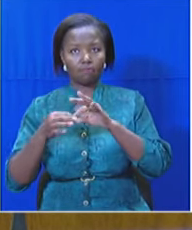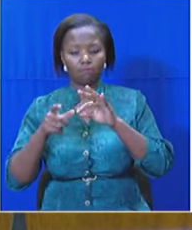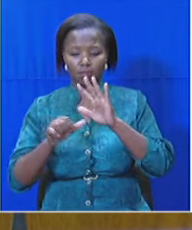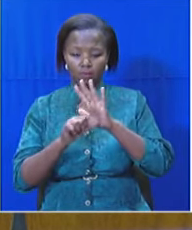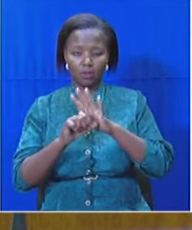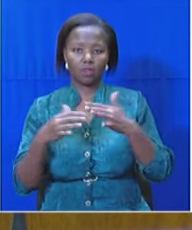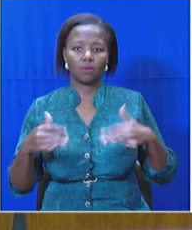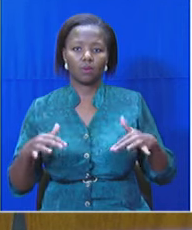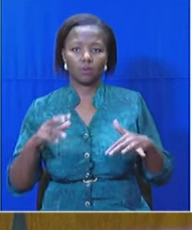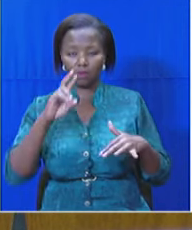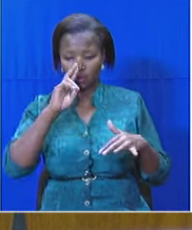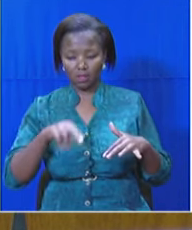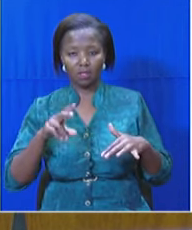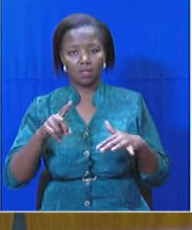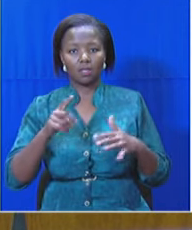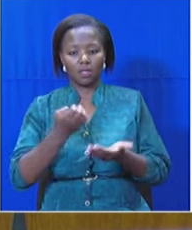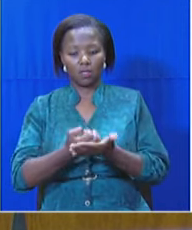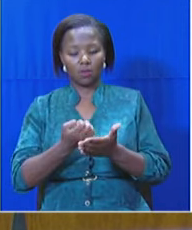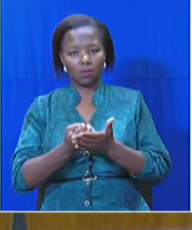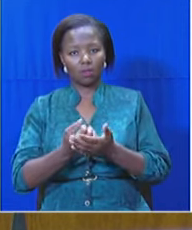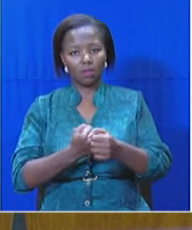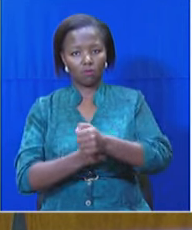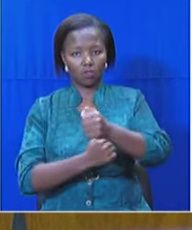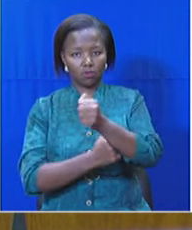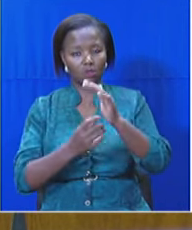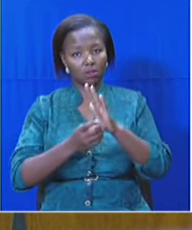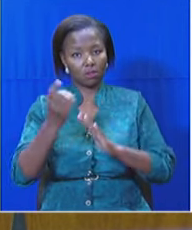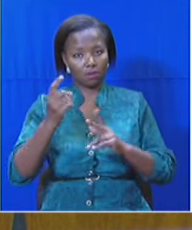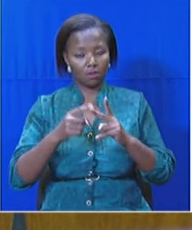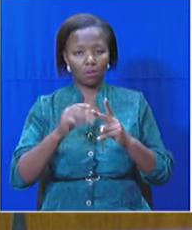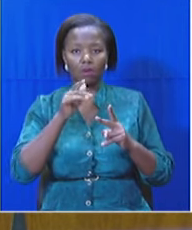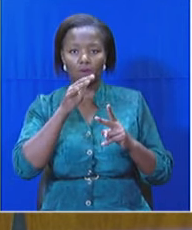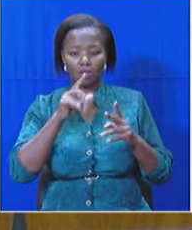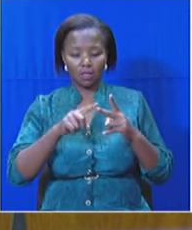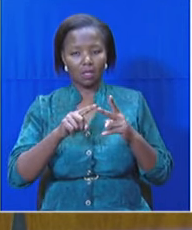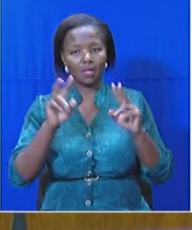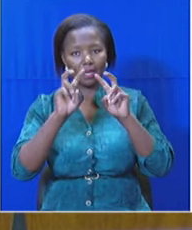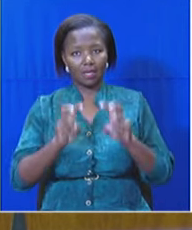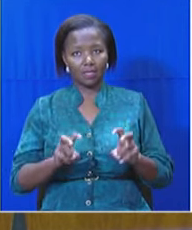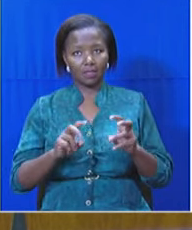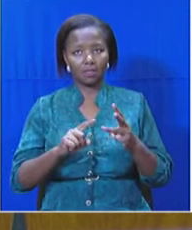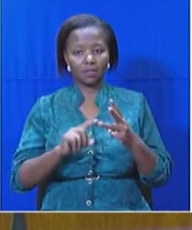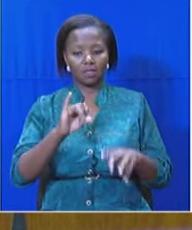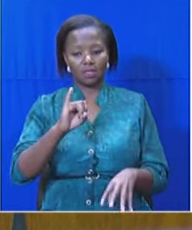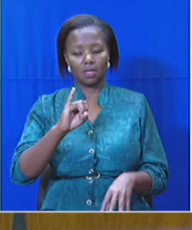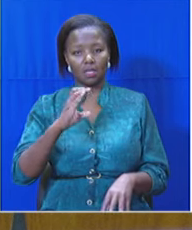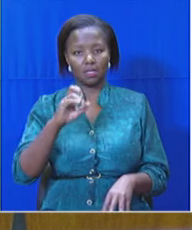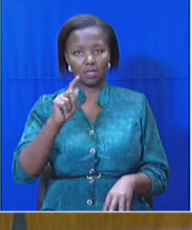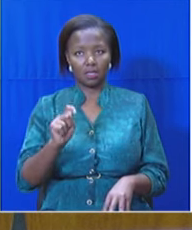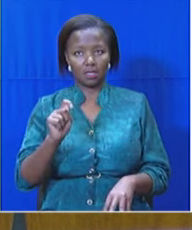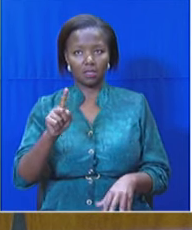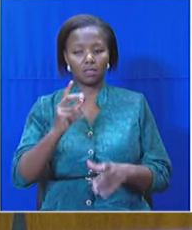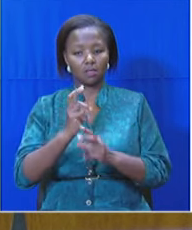to develop economic infrastructure like roads, energy, water, ICT, and transportation and